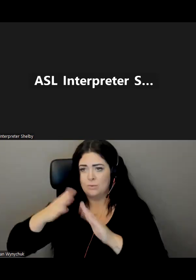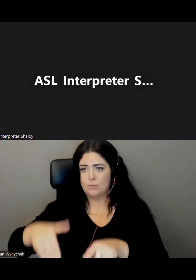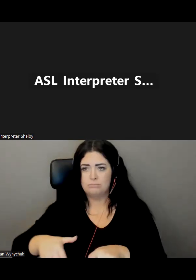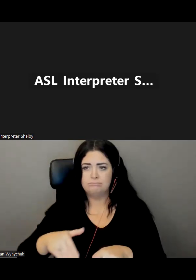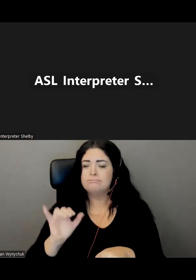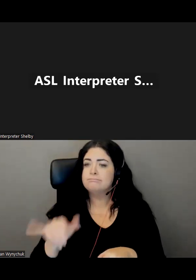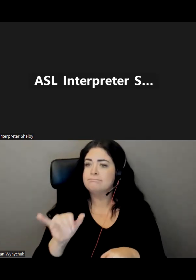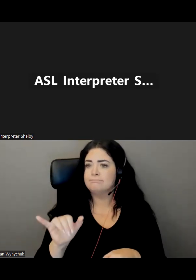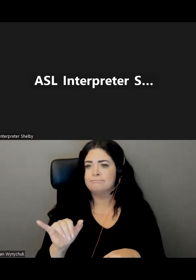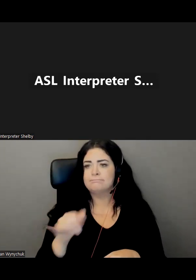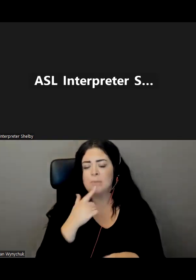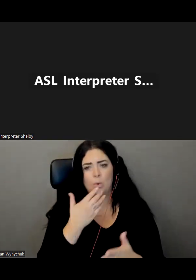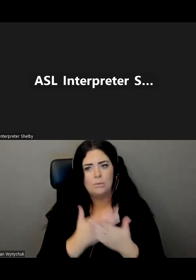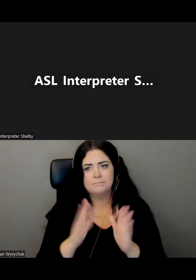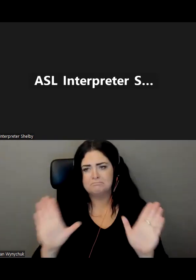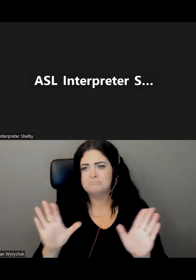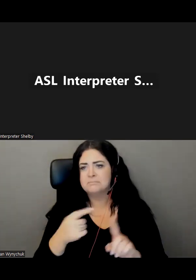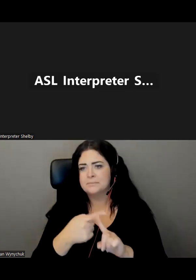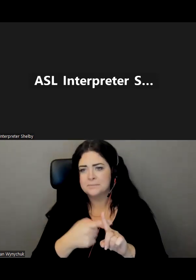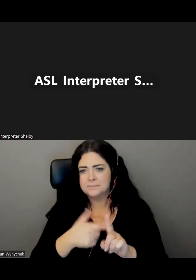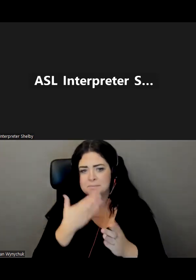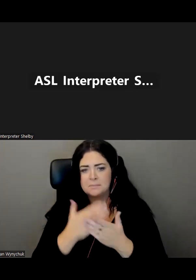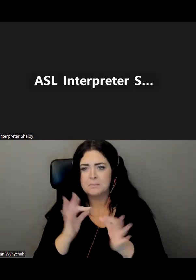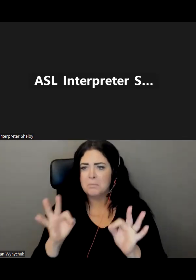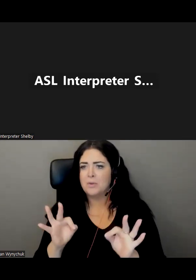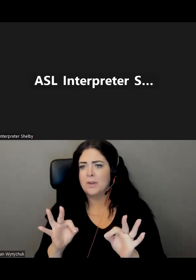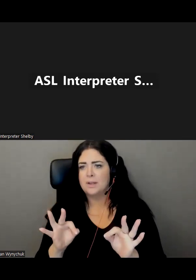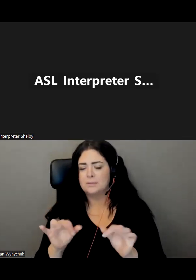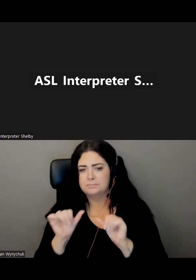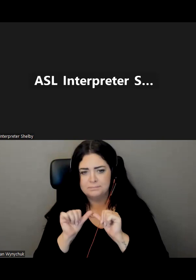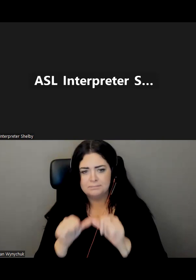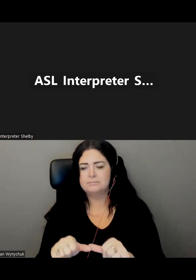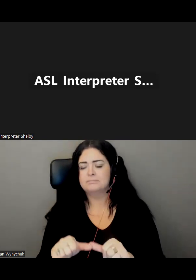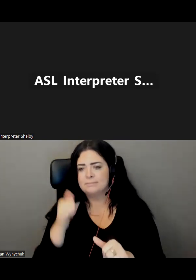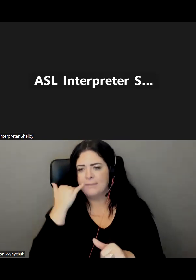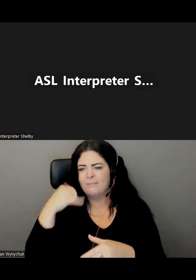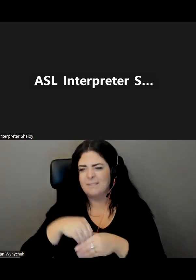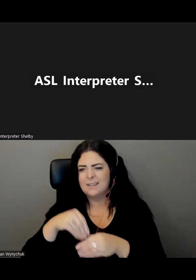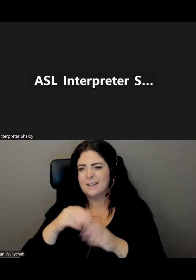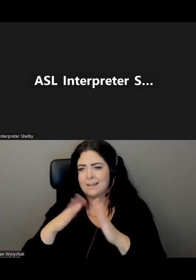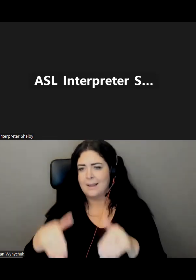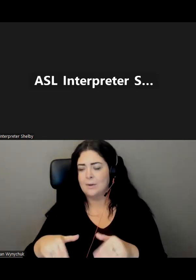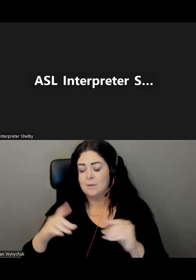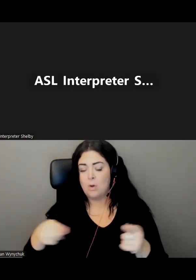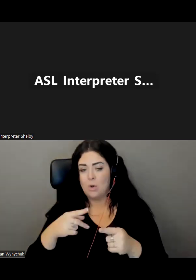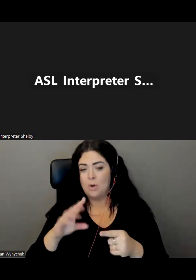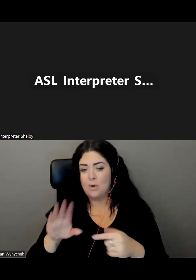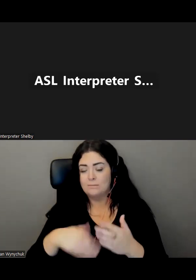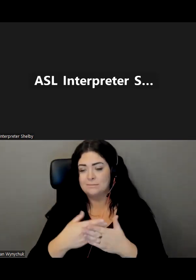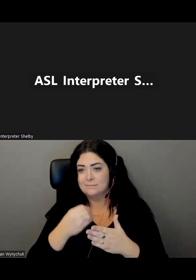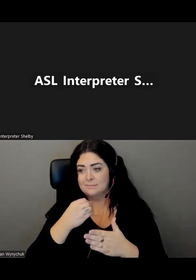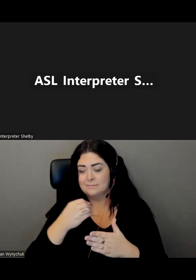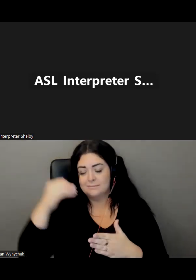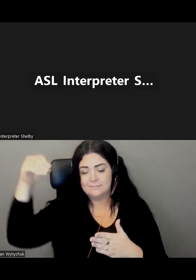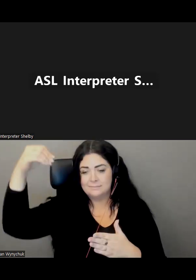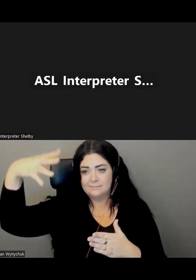for I find the temperatures often pretty consistent where it's inside the house and all that sun coming in, you'll be able to do all of this.